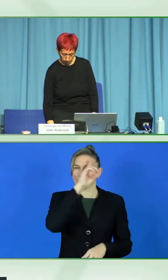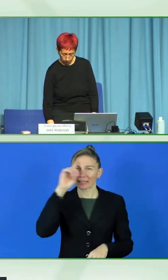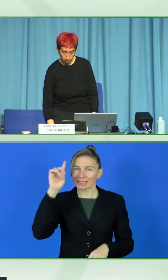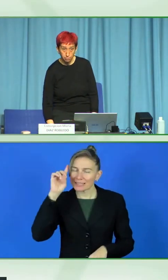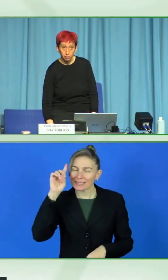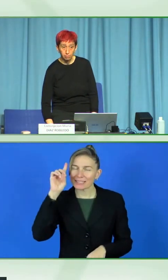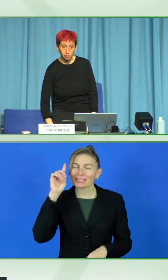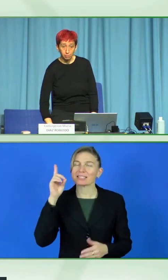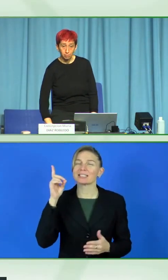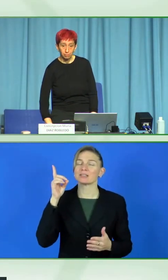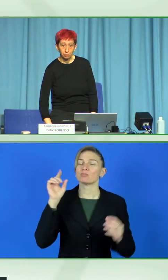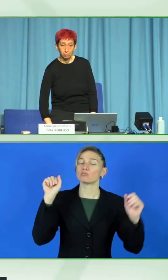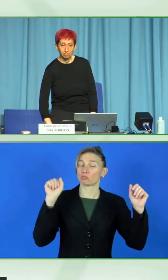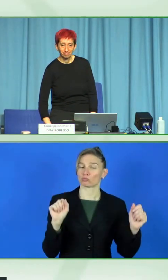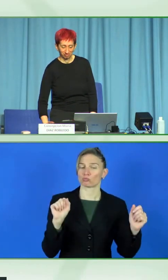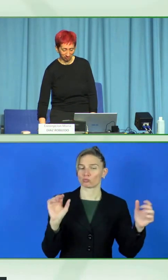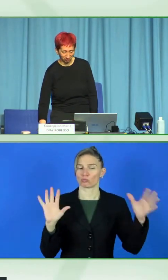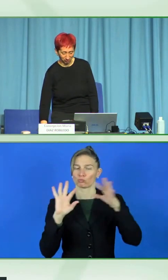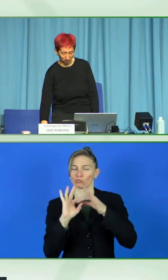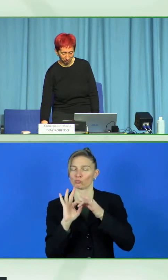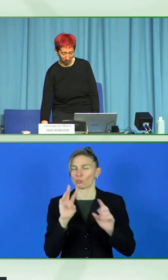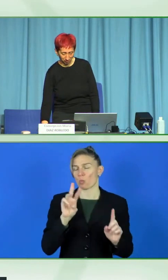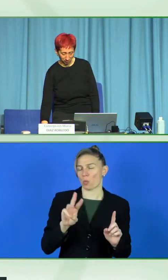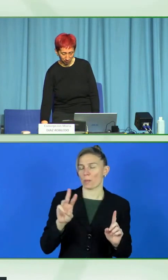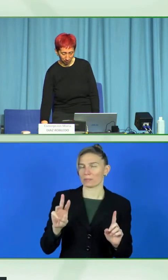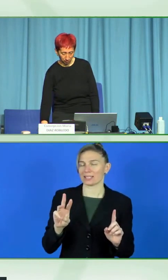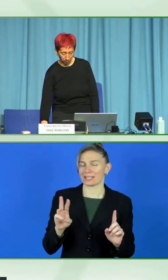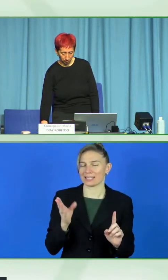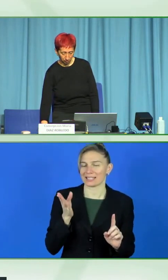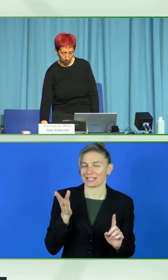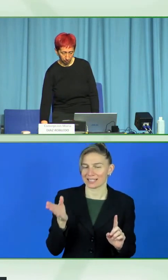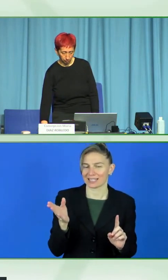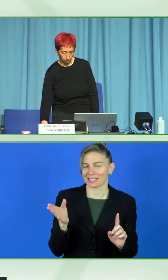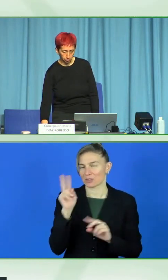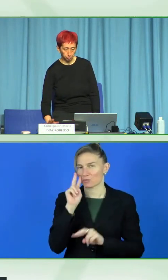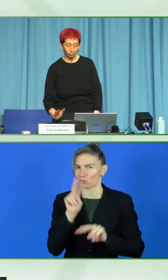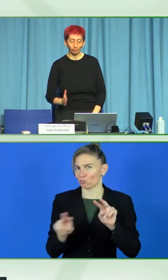get into our website and look around. I'm sure